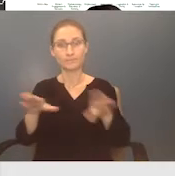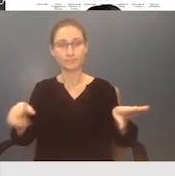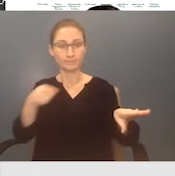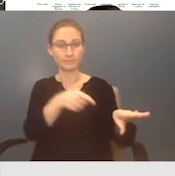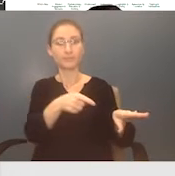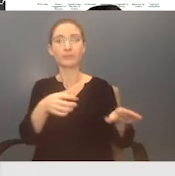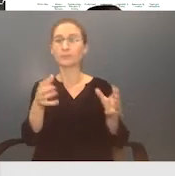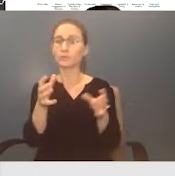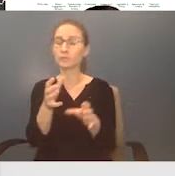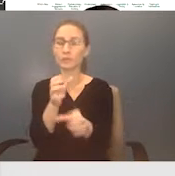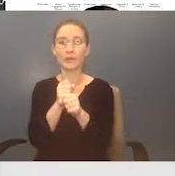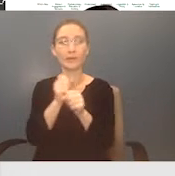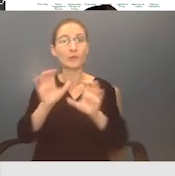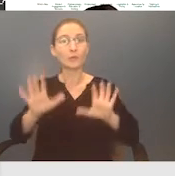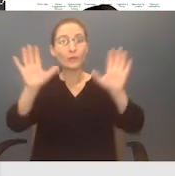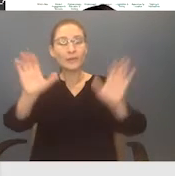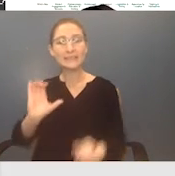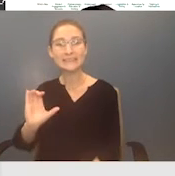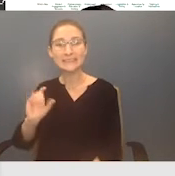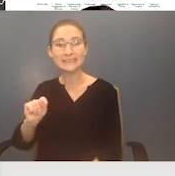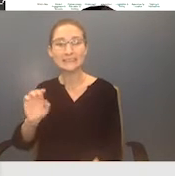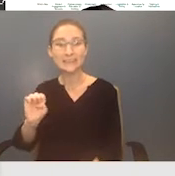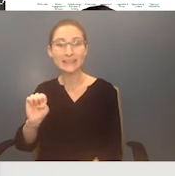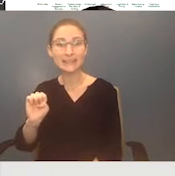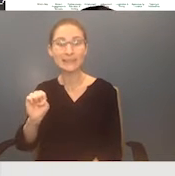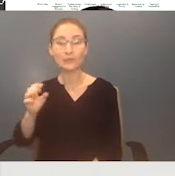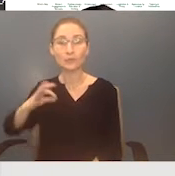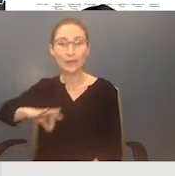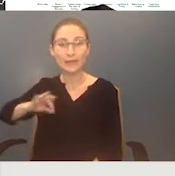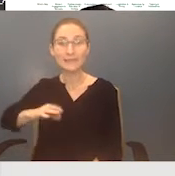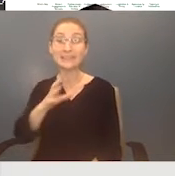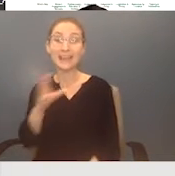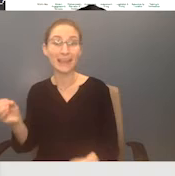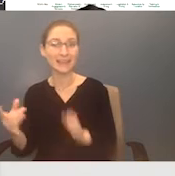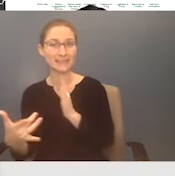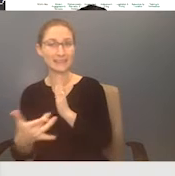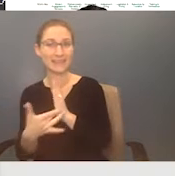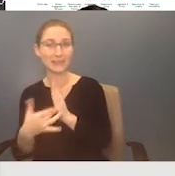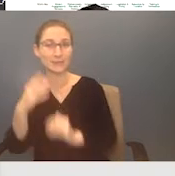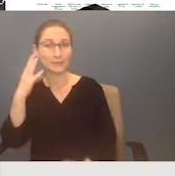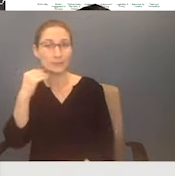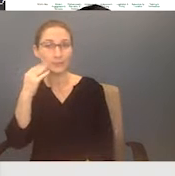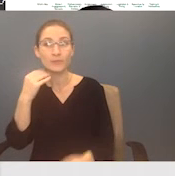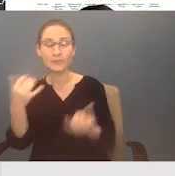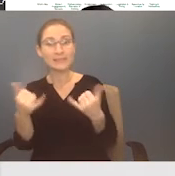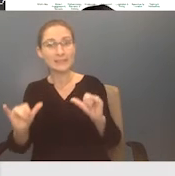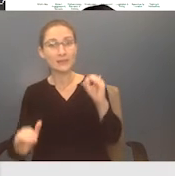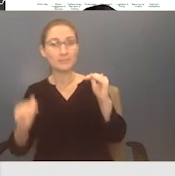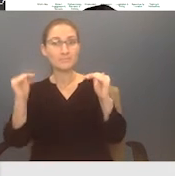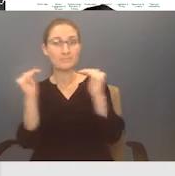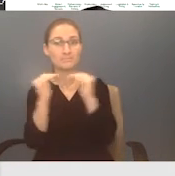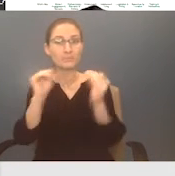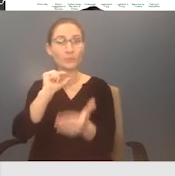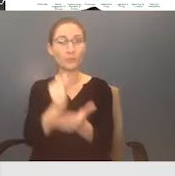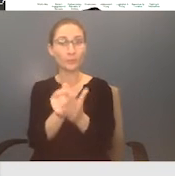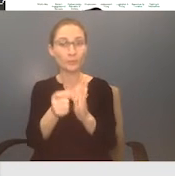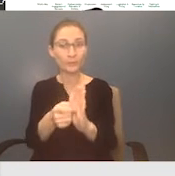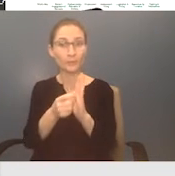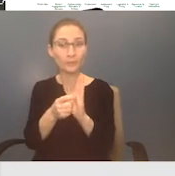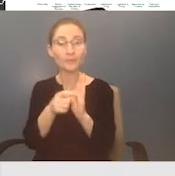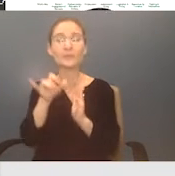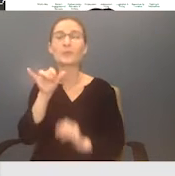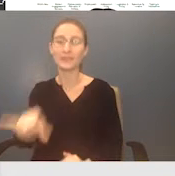some great CTE credits and technical experience while also meeting those graduation requirements. So that's what a